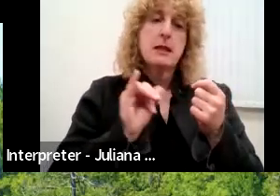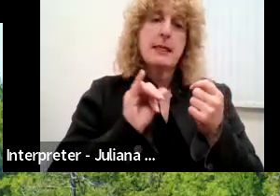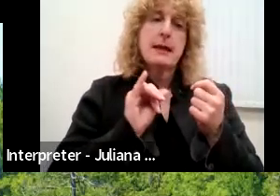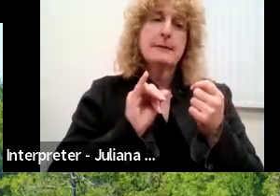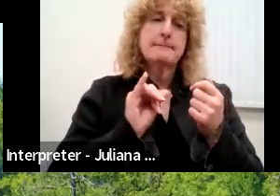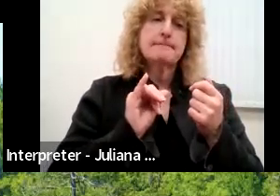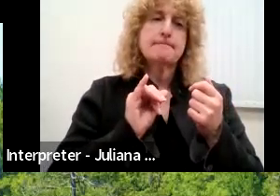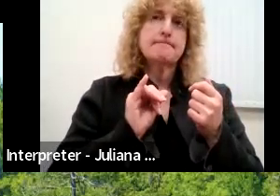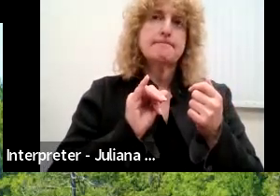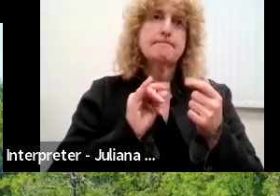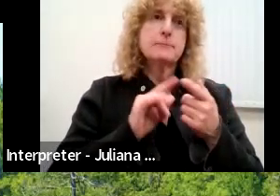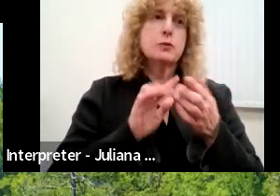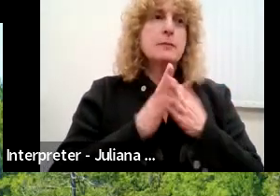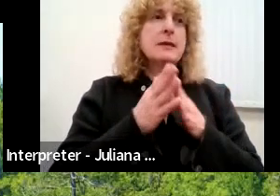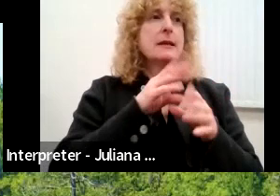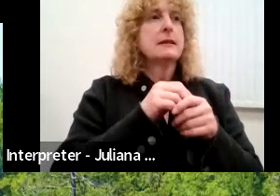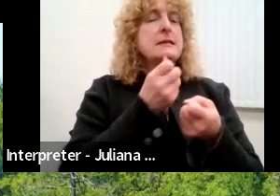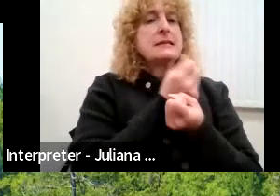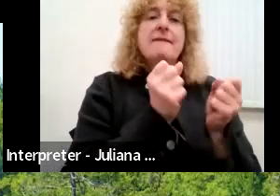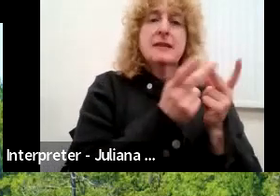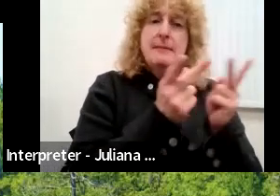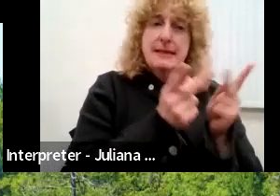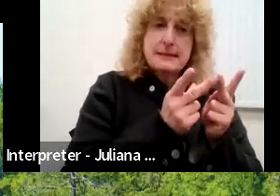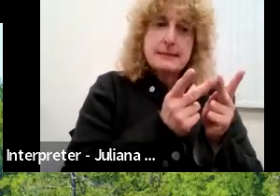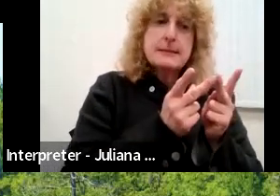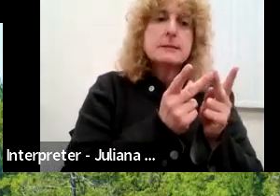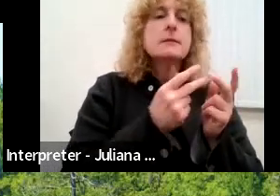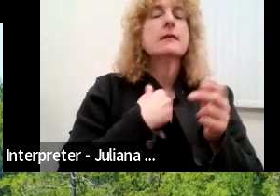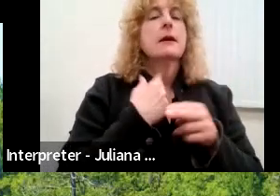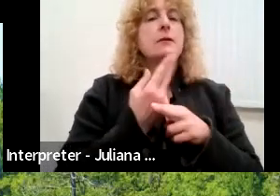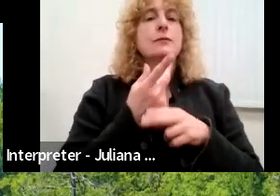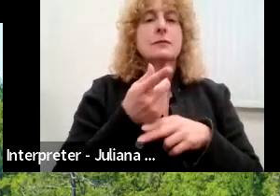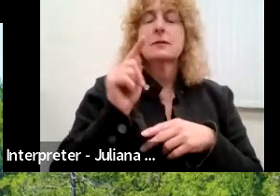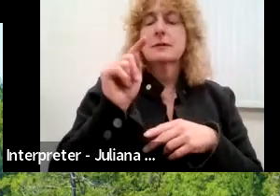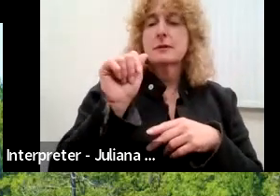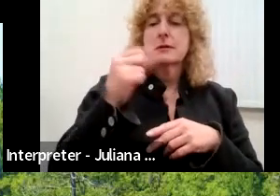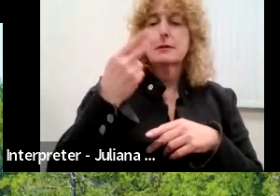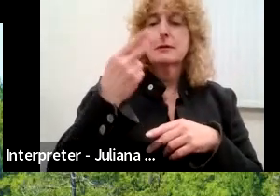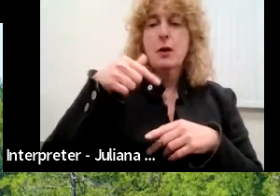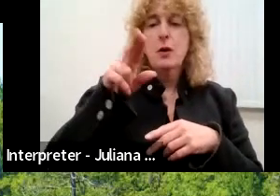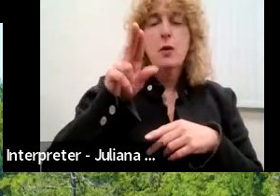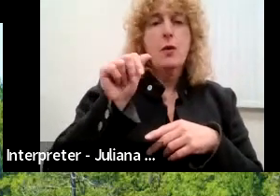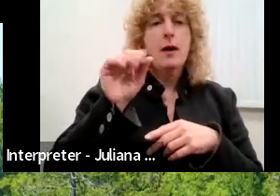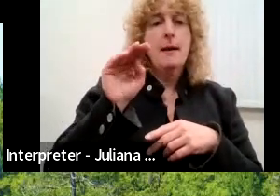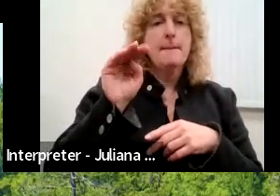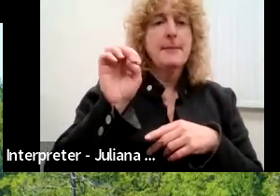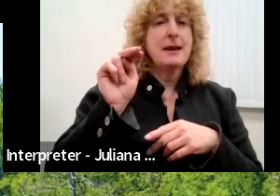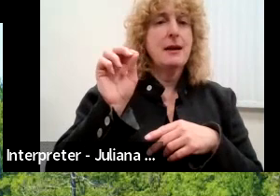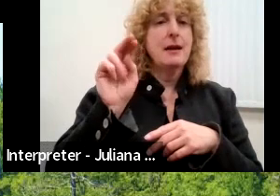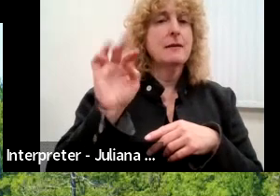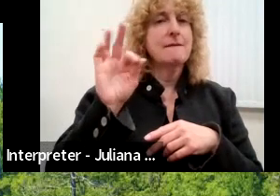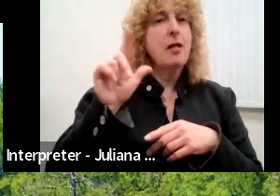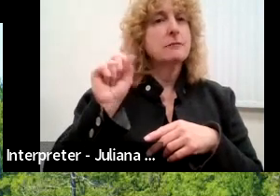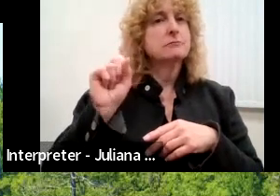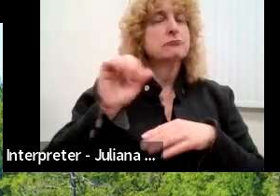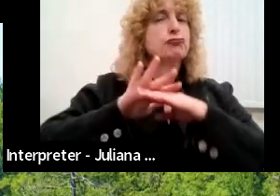what it is like to be in a safe space. So I used the Tequamanen Falls in the river area as my